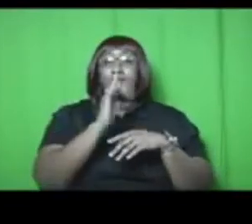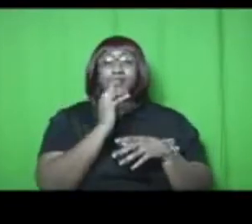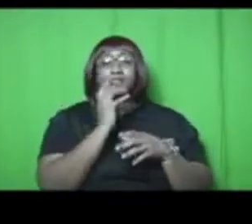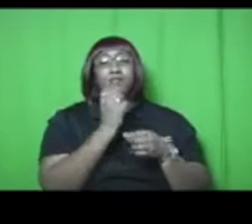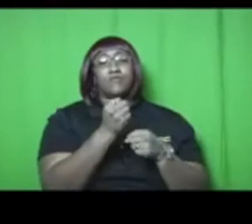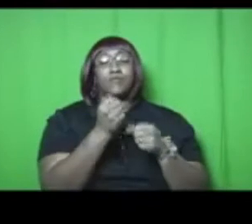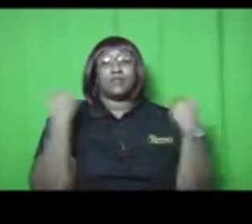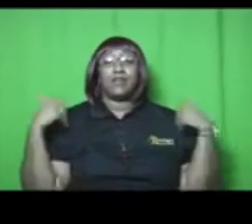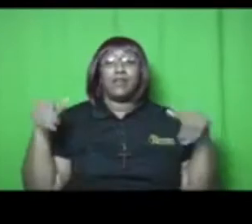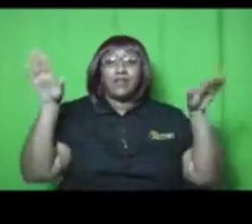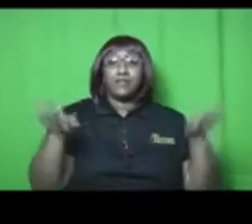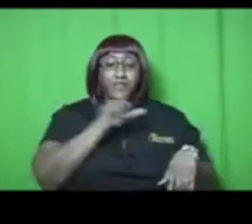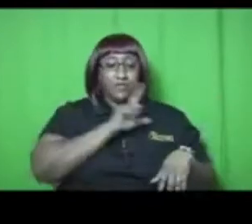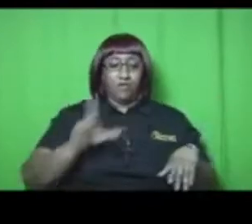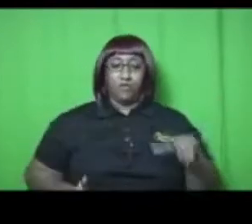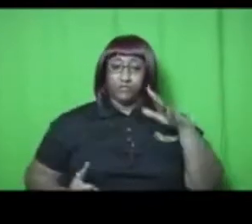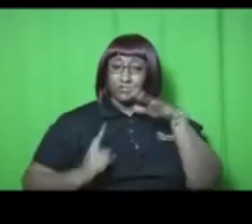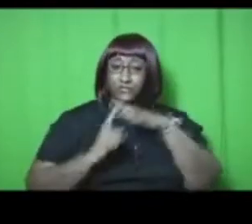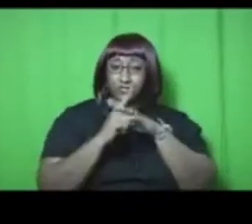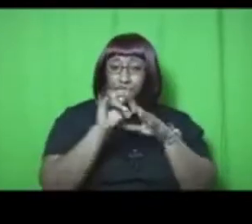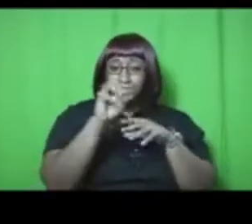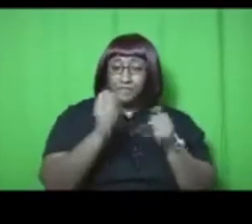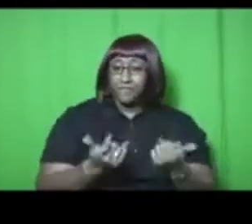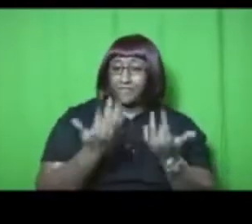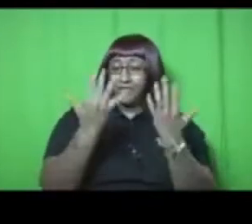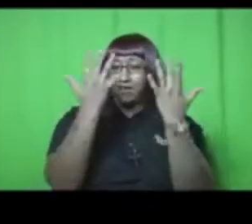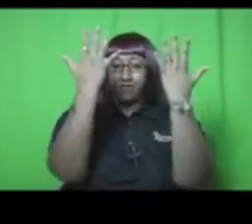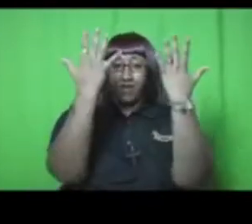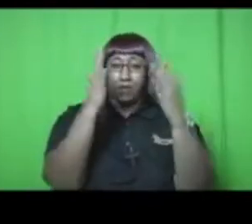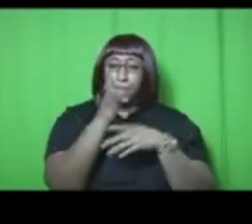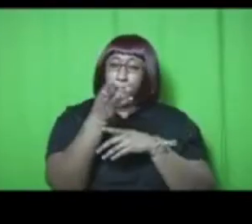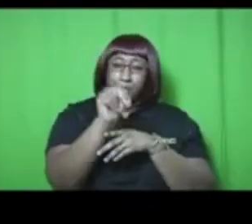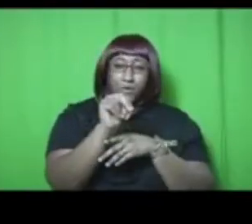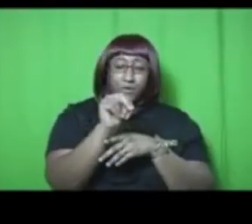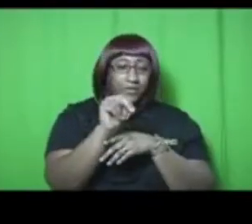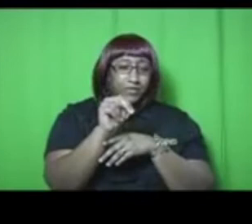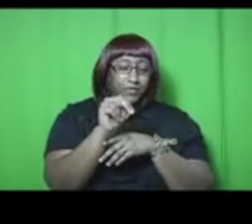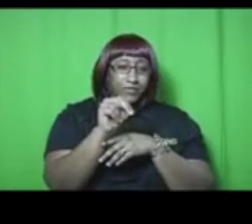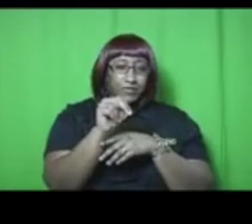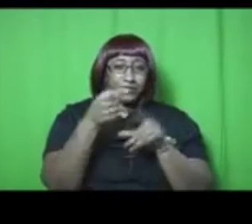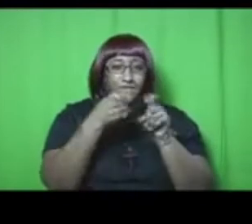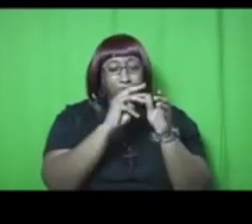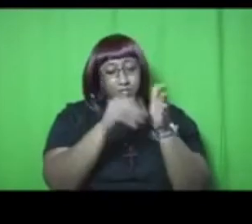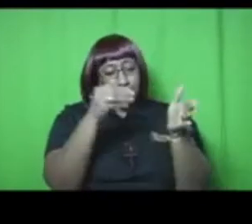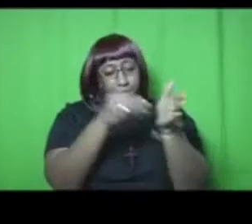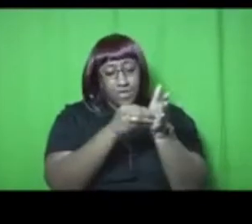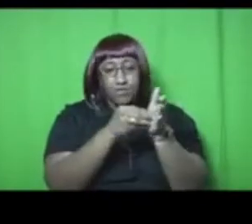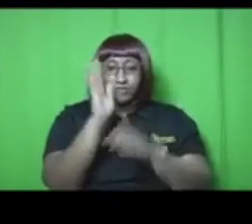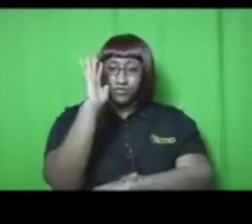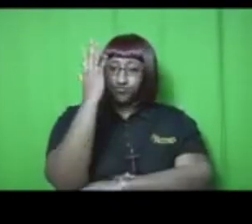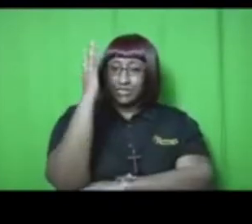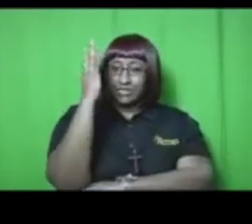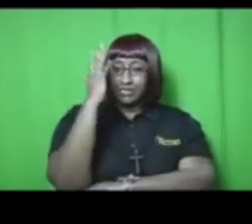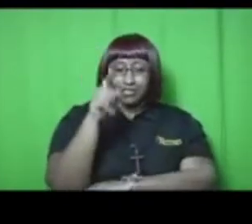Lord appeared to him in flames of fire, blazing, burning out of the middle of the bush.